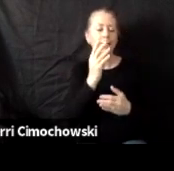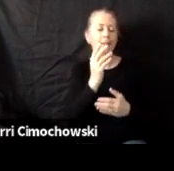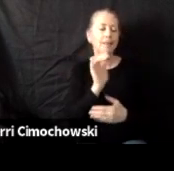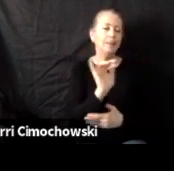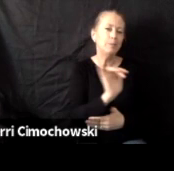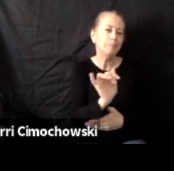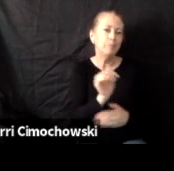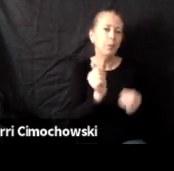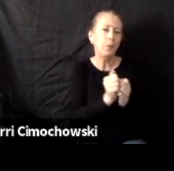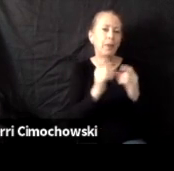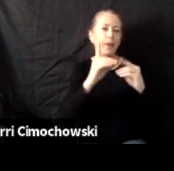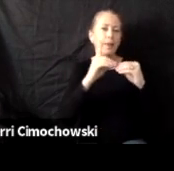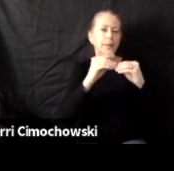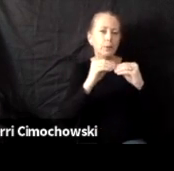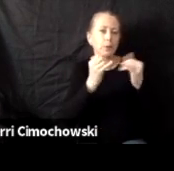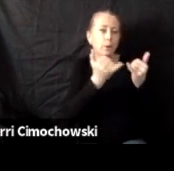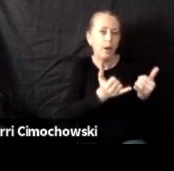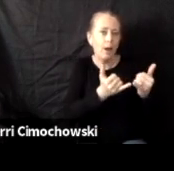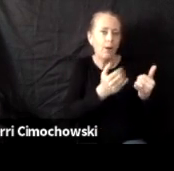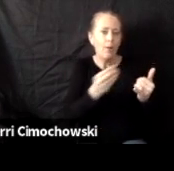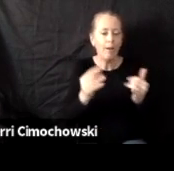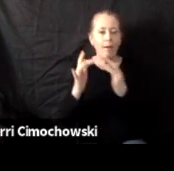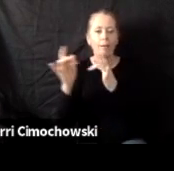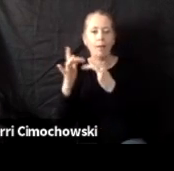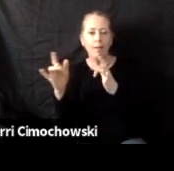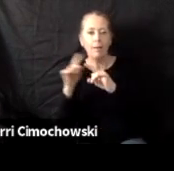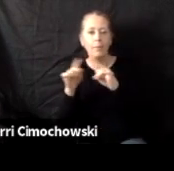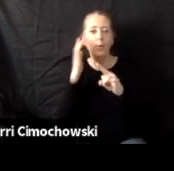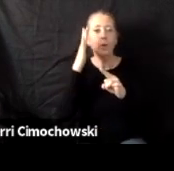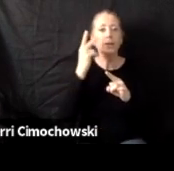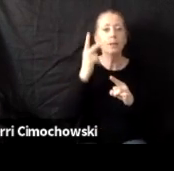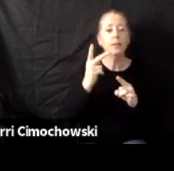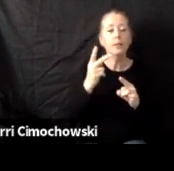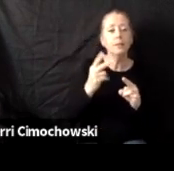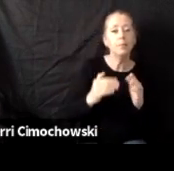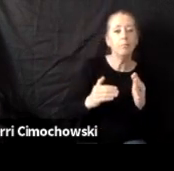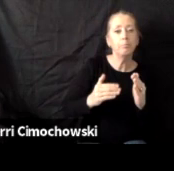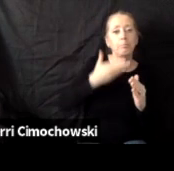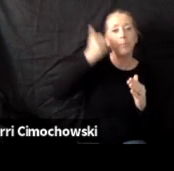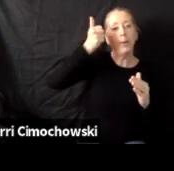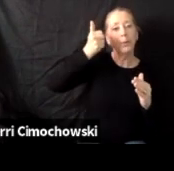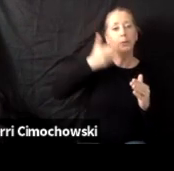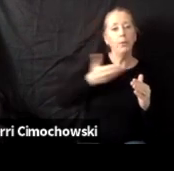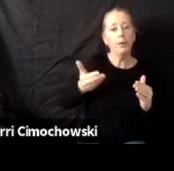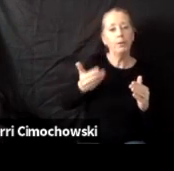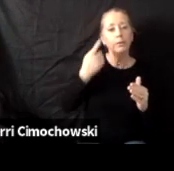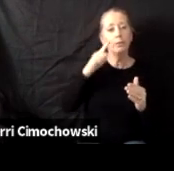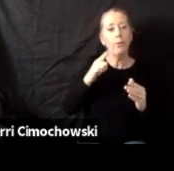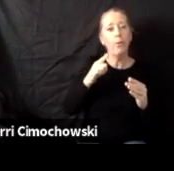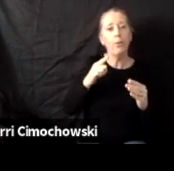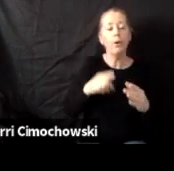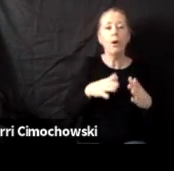Academy model, but you're also going to see some enhancements and changes that we are making. So when we think